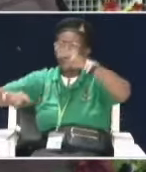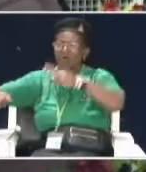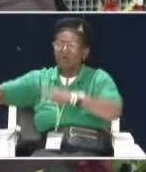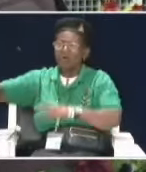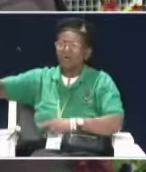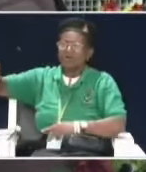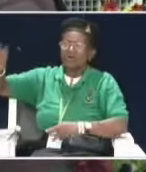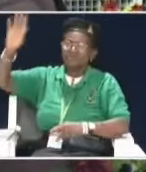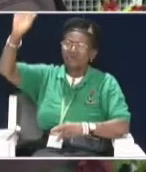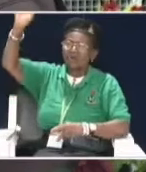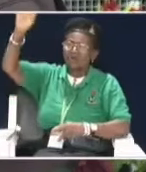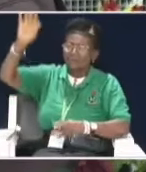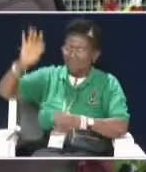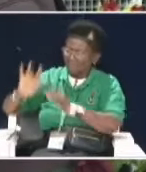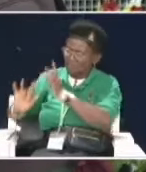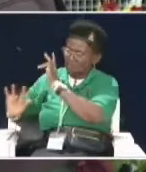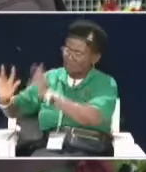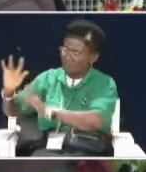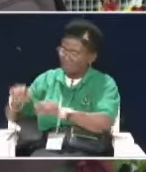war. Your mercy